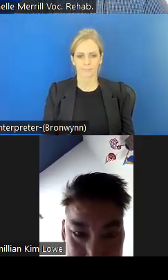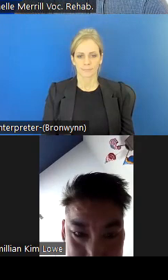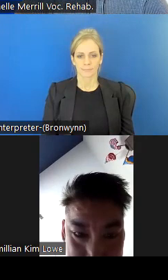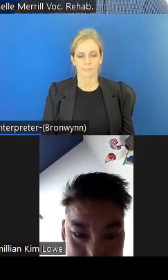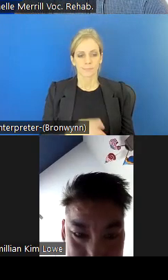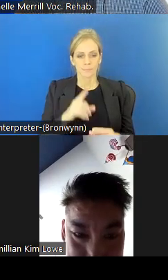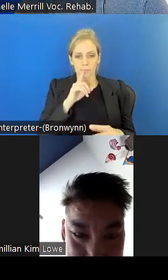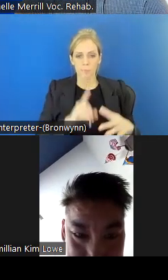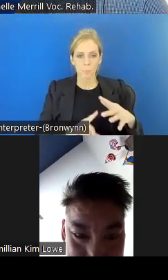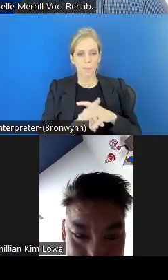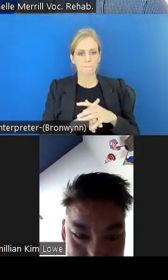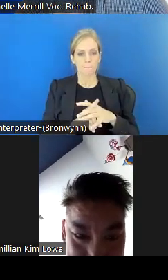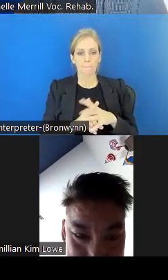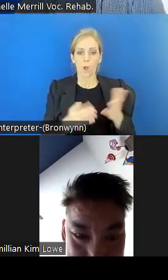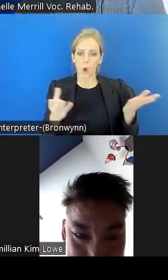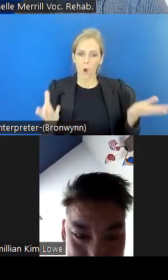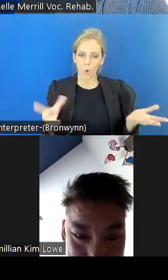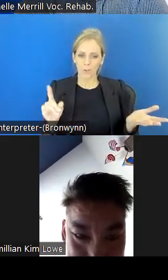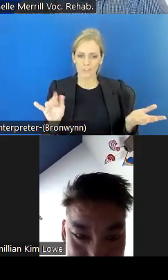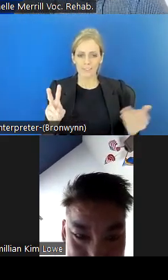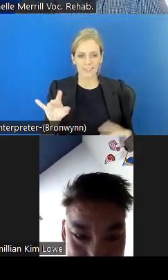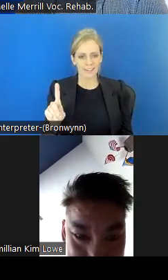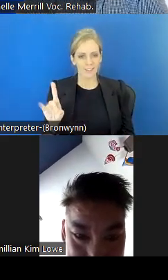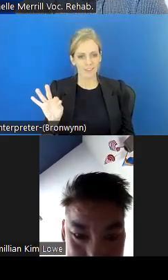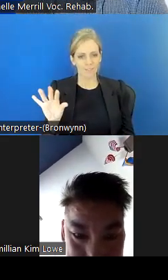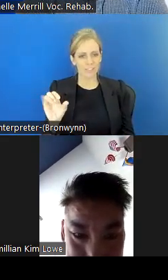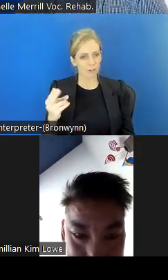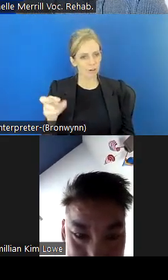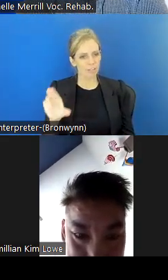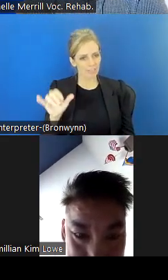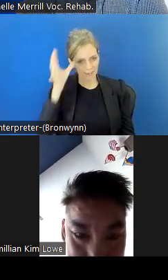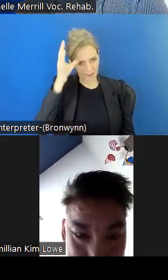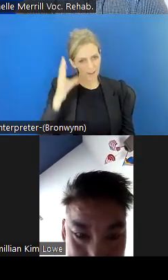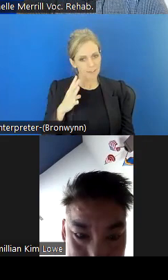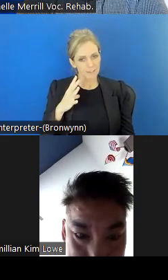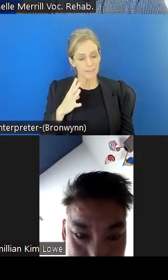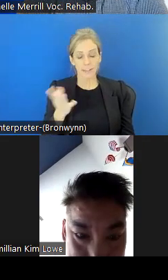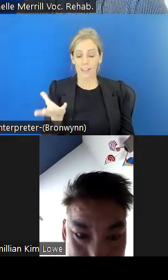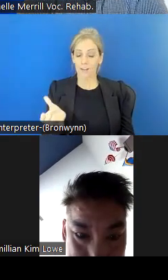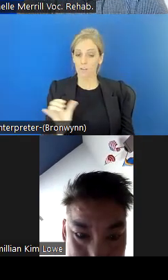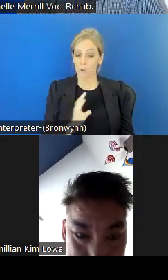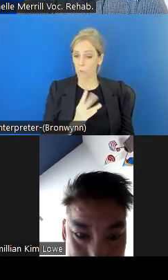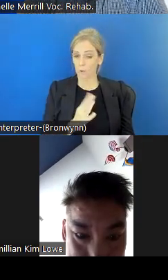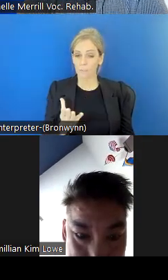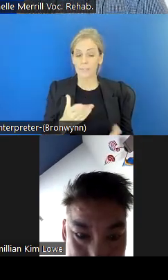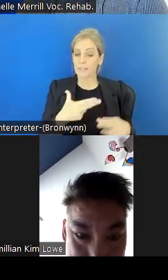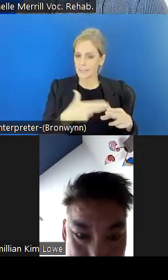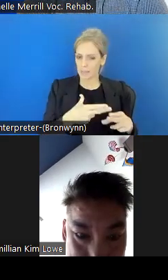Oh, you mean that guy, David Fisher? And what's nice about it is it tells you not only his name and his